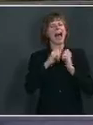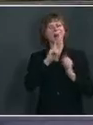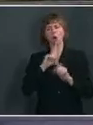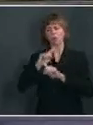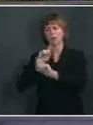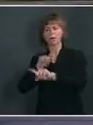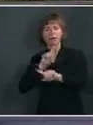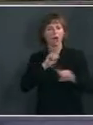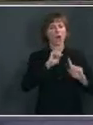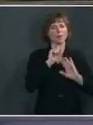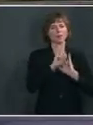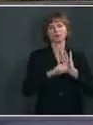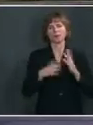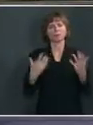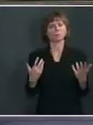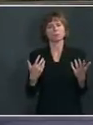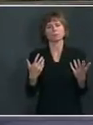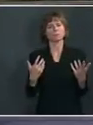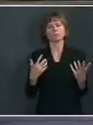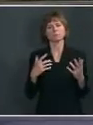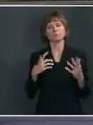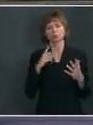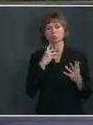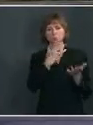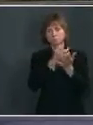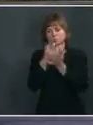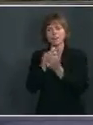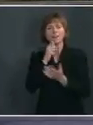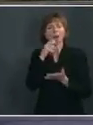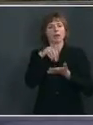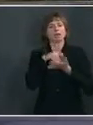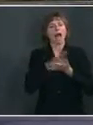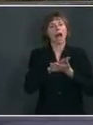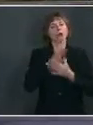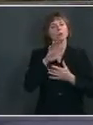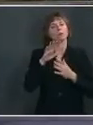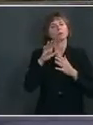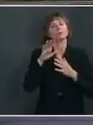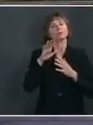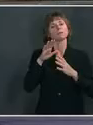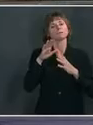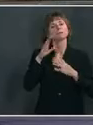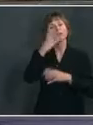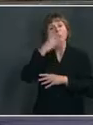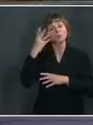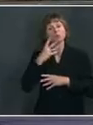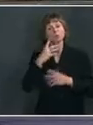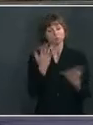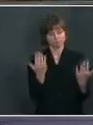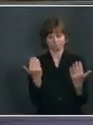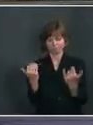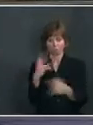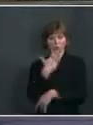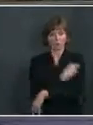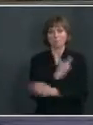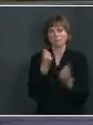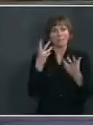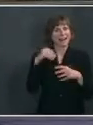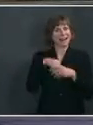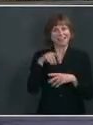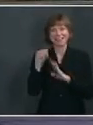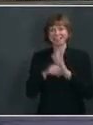if any, in any way to get those undocumented communities to come forward to get vaccinated? Many of them in the states don't have any way to prove that